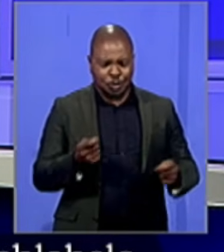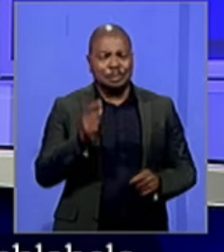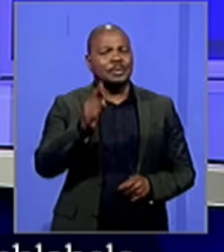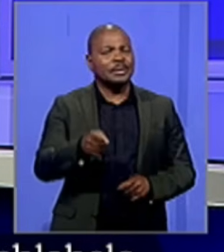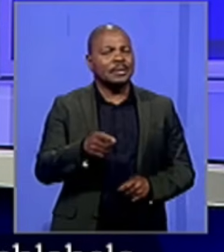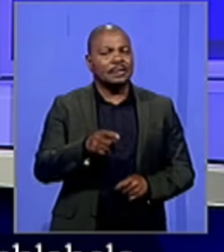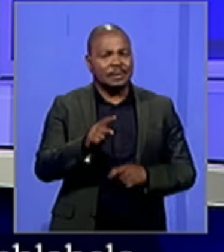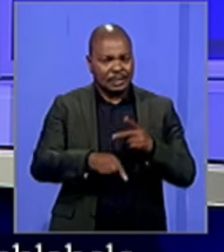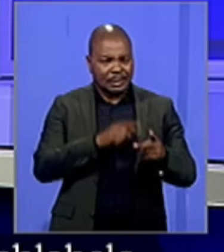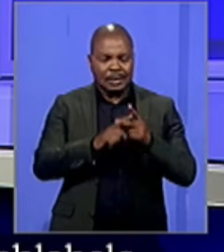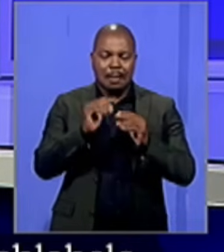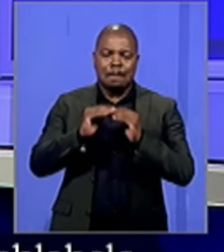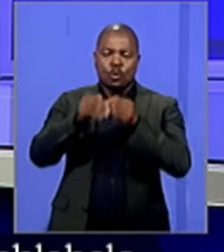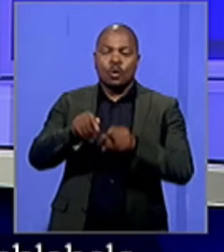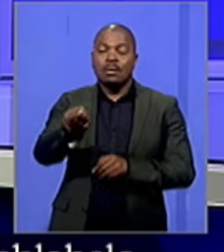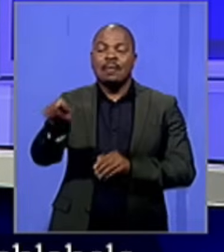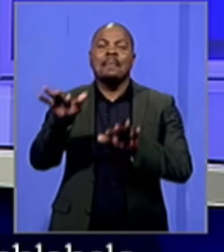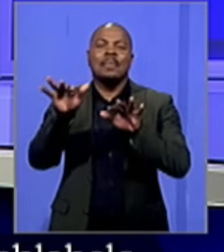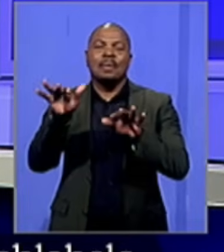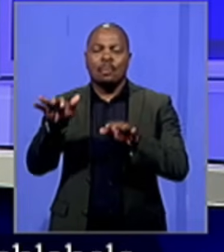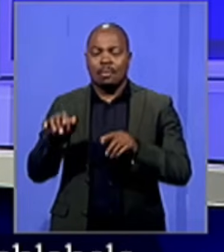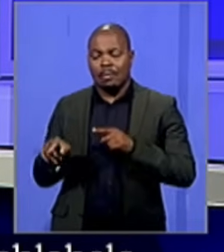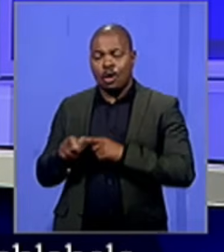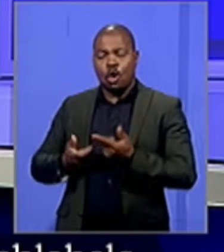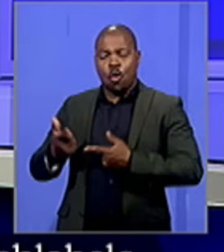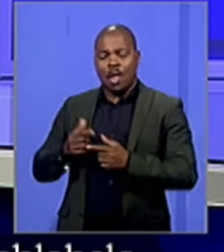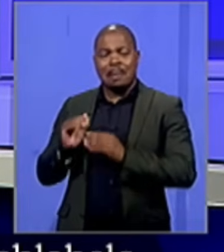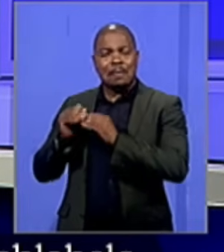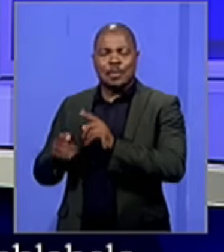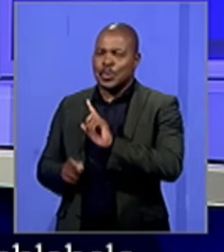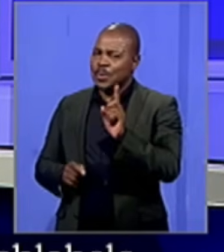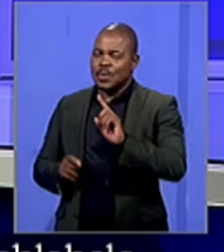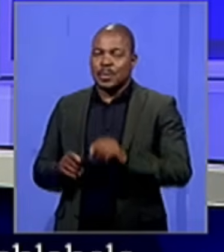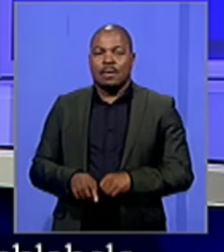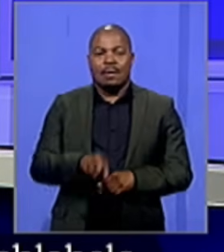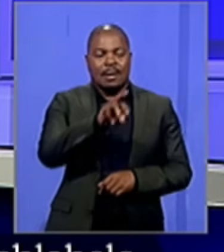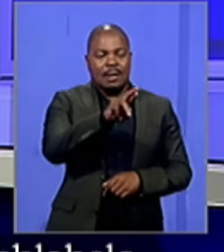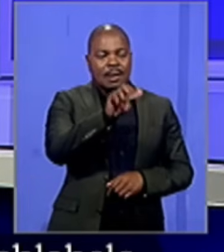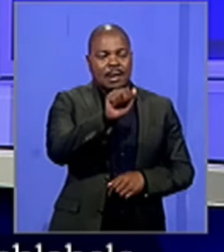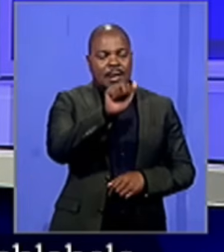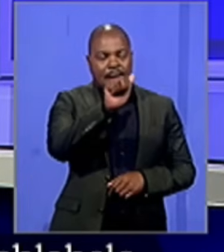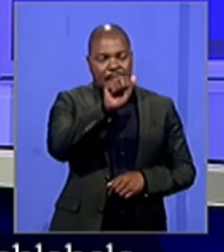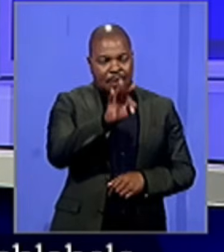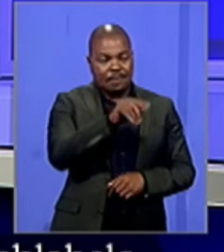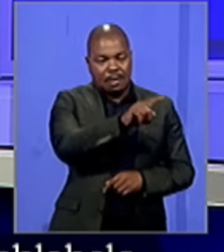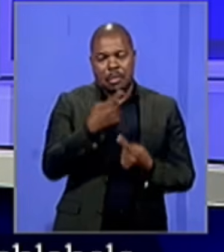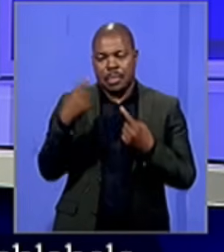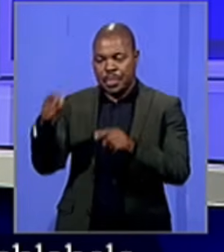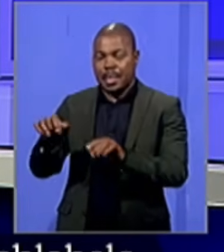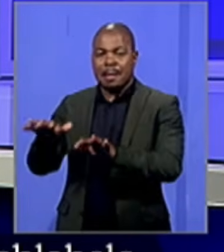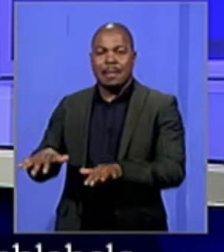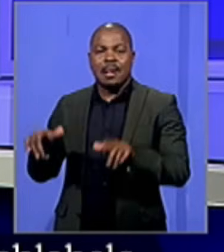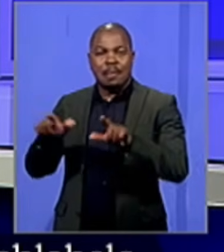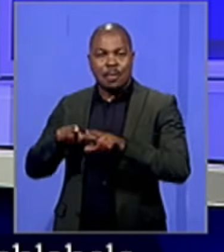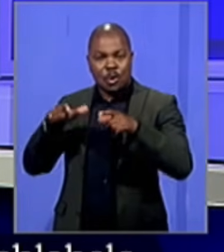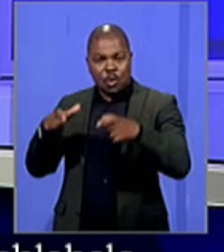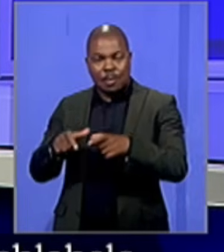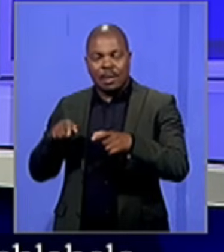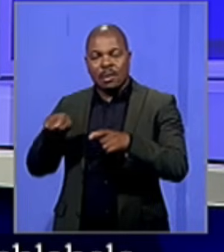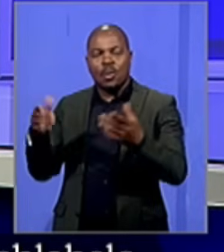gore e šereletše batšwa sehlabelo e sego boramolao. Ref e tšweleletše pele ga komiti ya palamente mererong